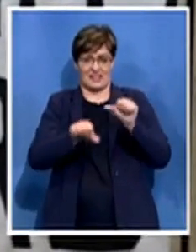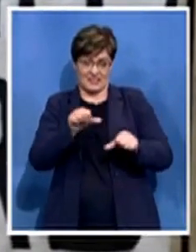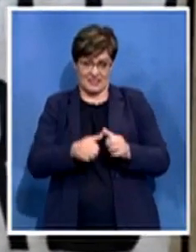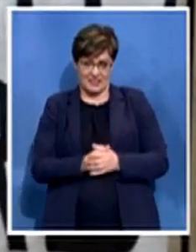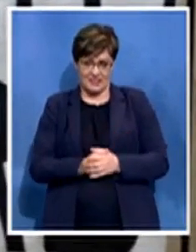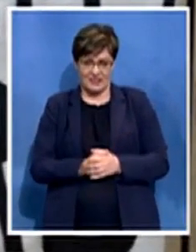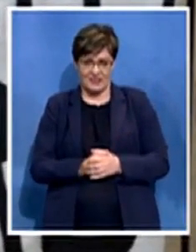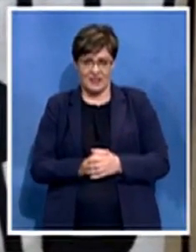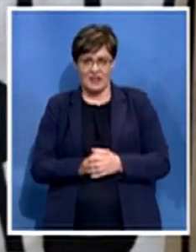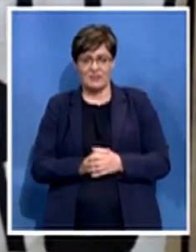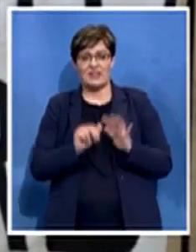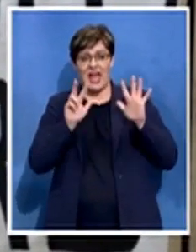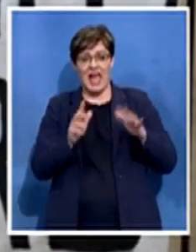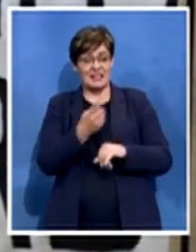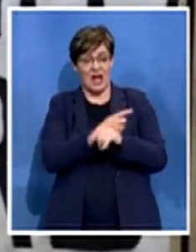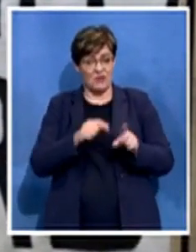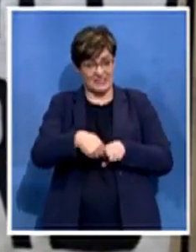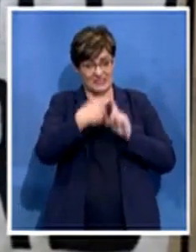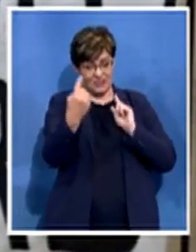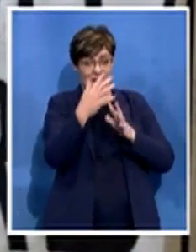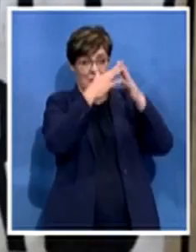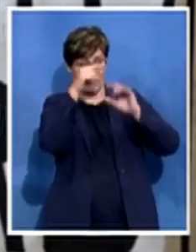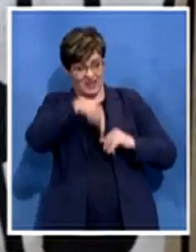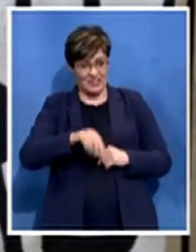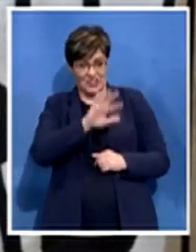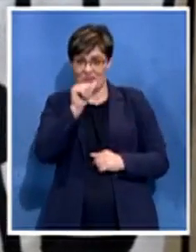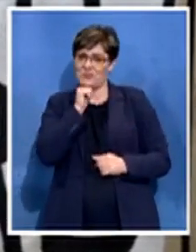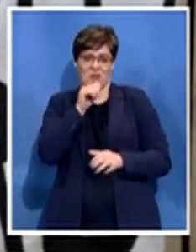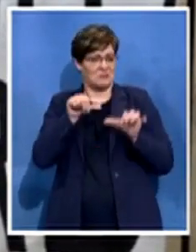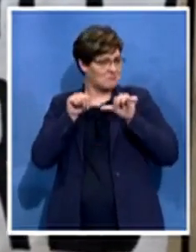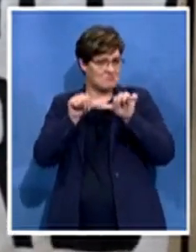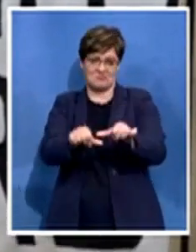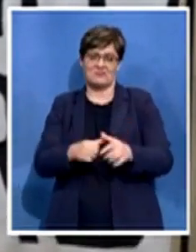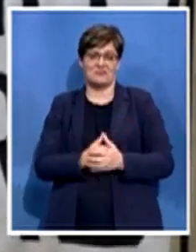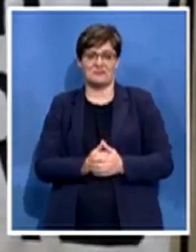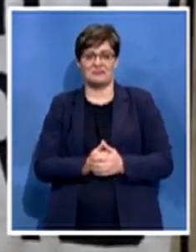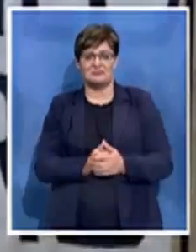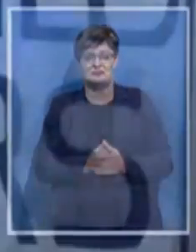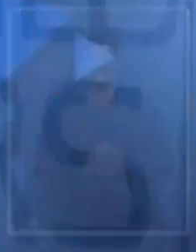between the U.S. and South Africa. Zeblon Maine, SABC News, Kanana.